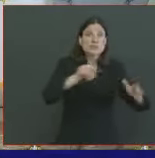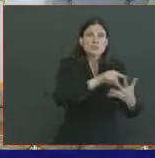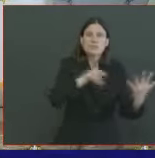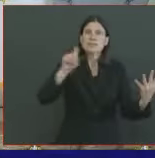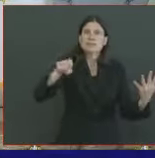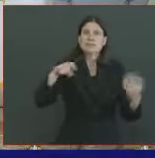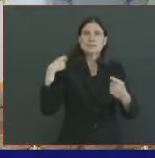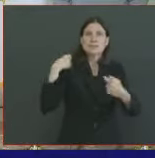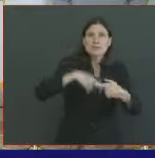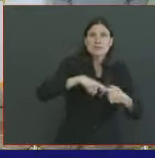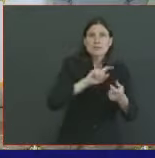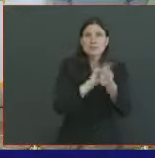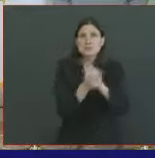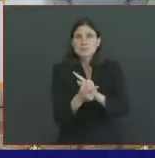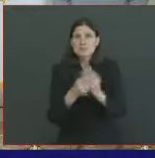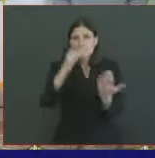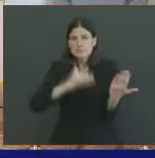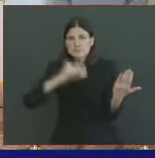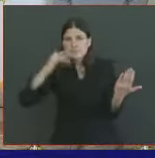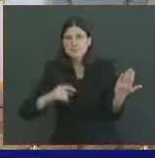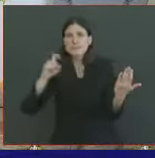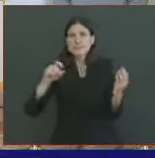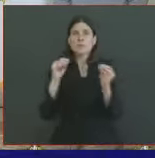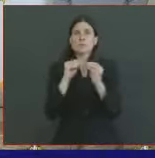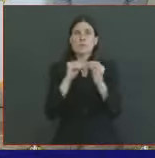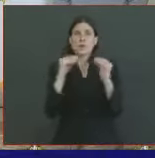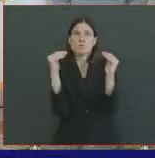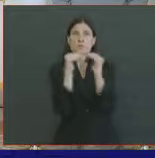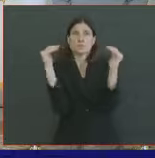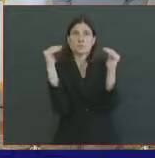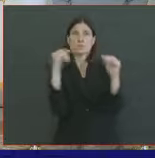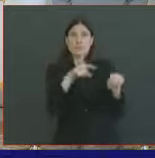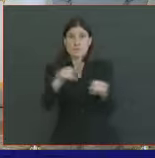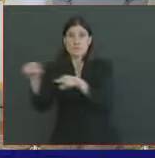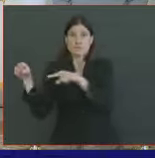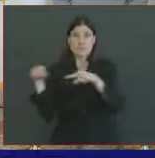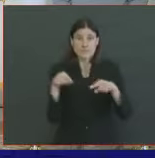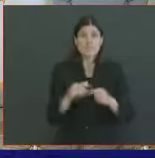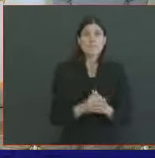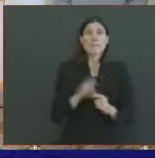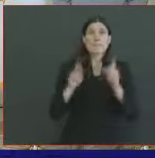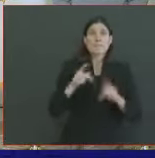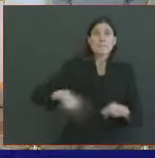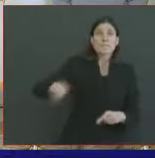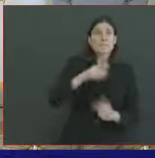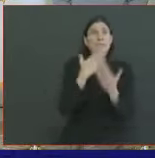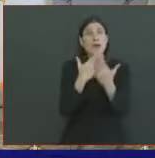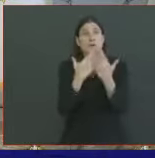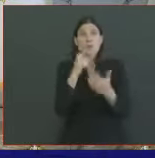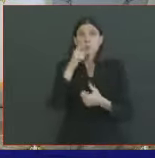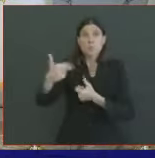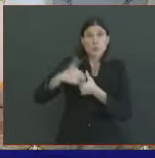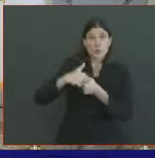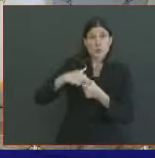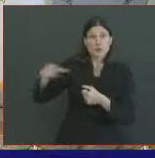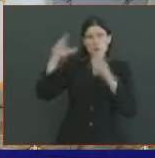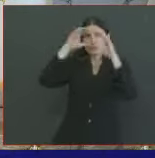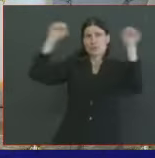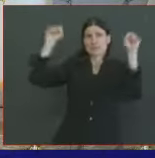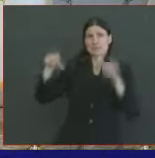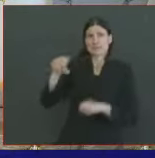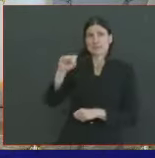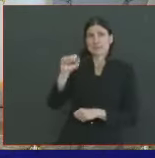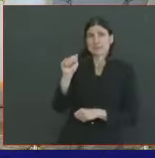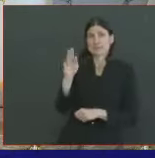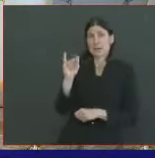there, people who've agreed to be advisors and who have been advising us. Dr. Pablo Rodriguez, thank you, Pablo. Mayor